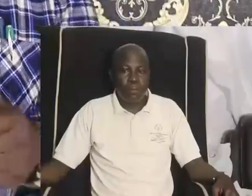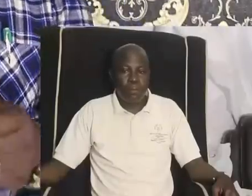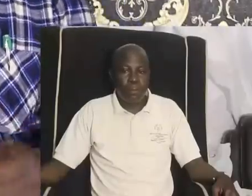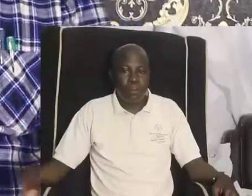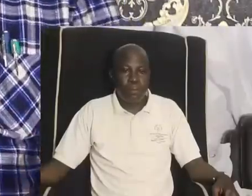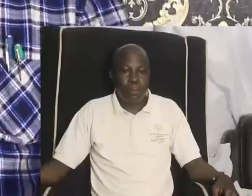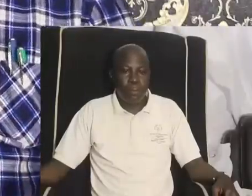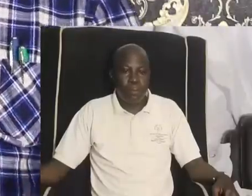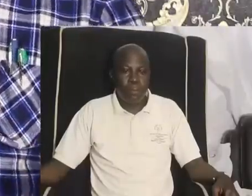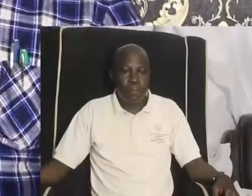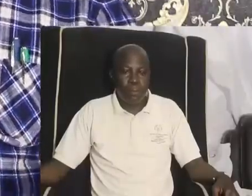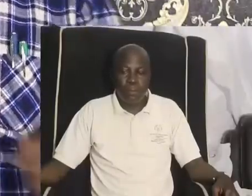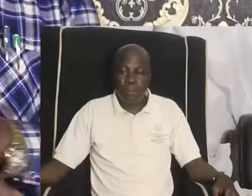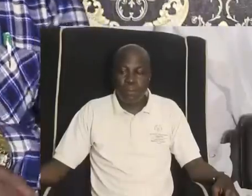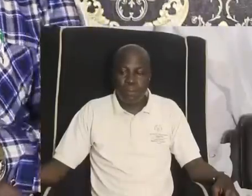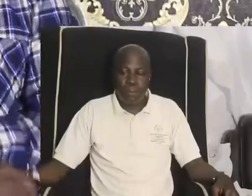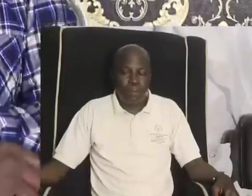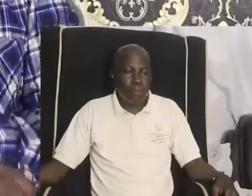Hey!